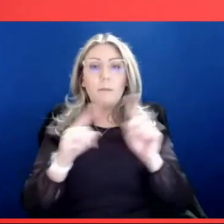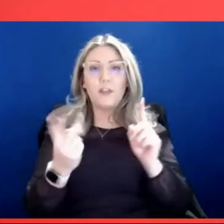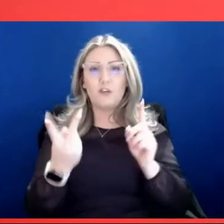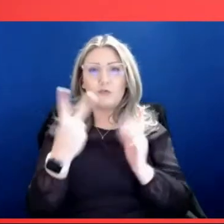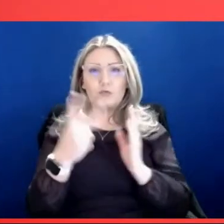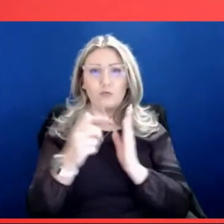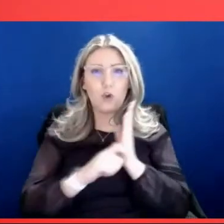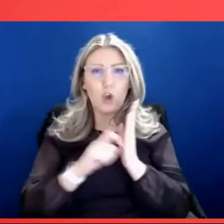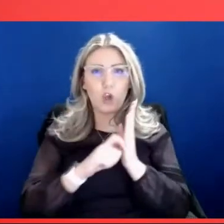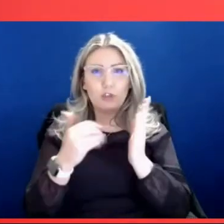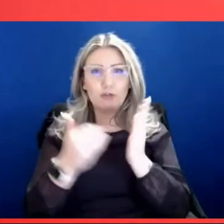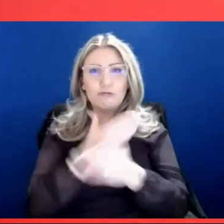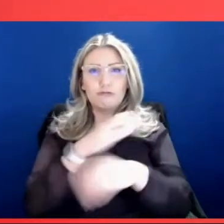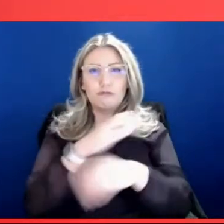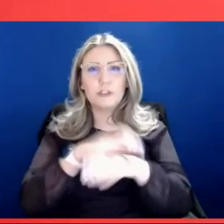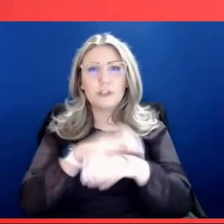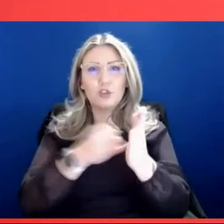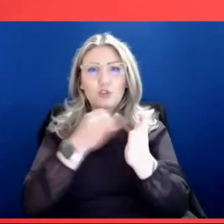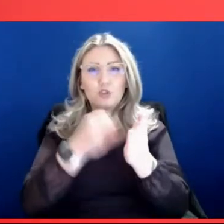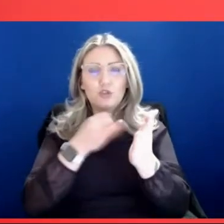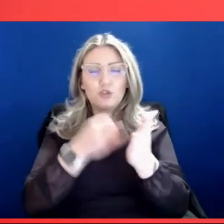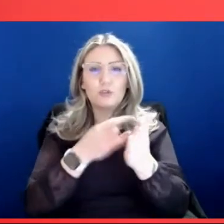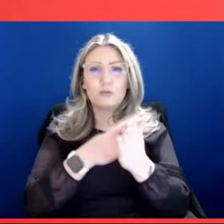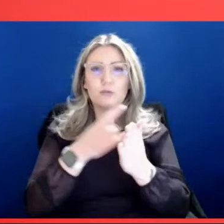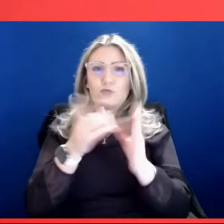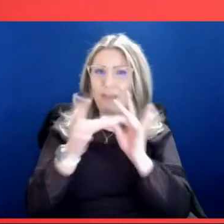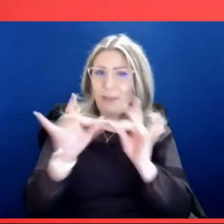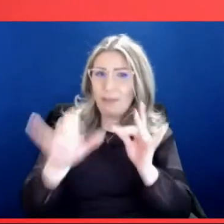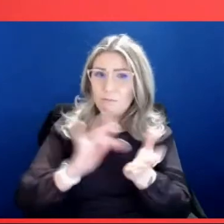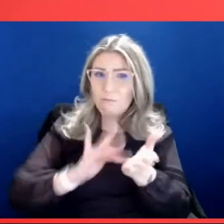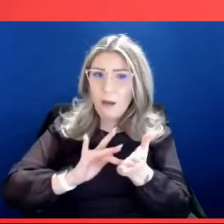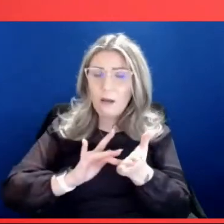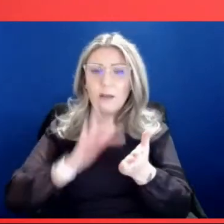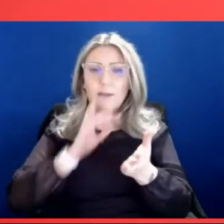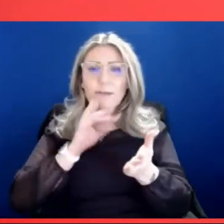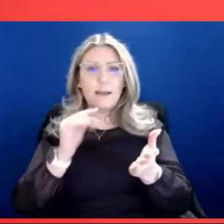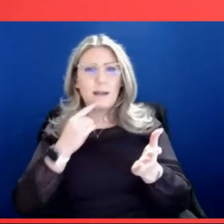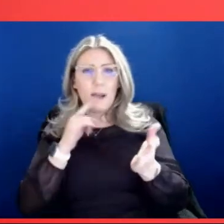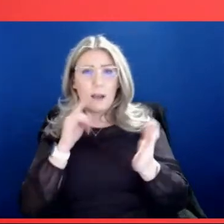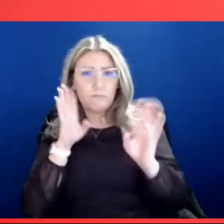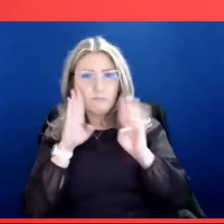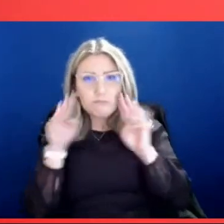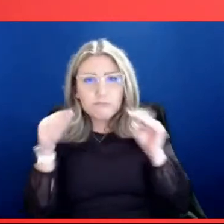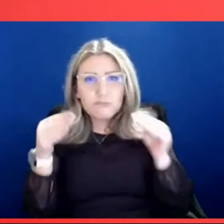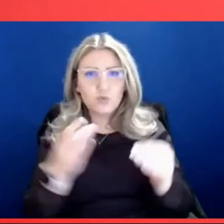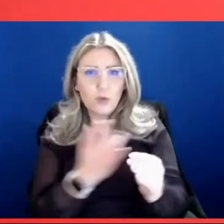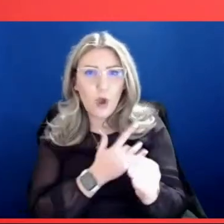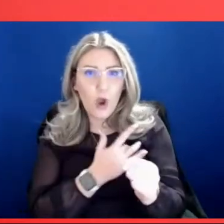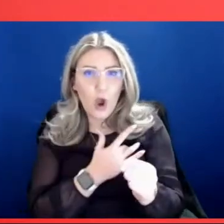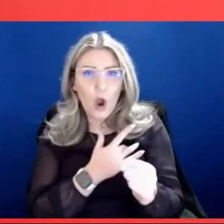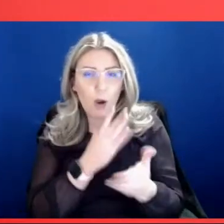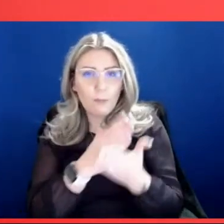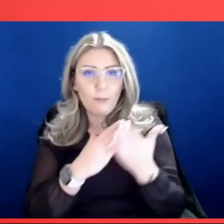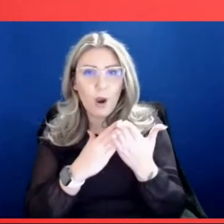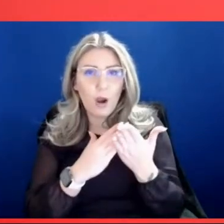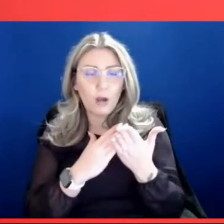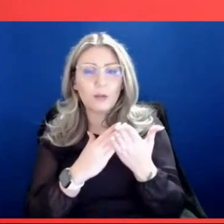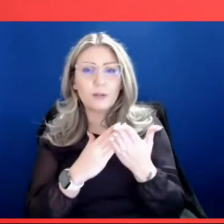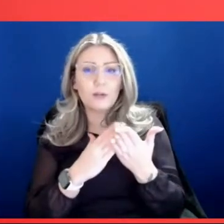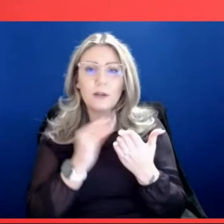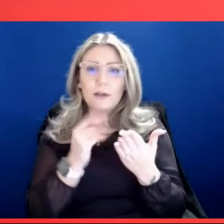Journal back-to-back about trastuzumab, and I just tuned in on the heart aspects of it. Okay. And I